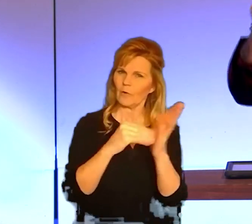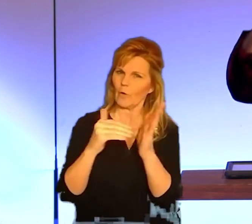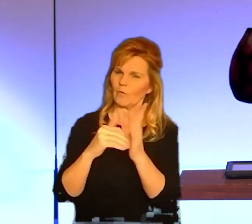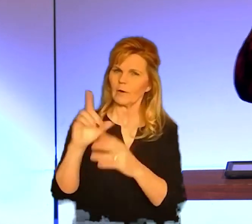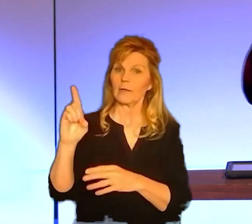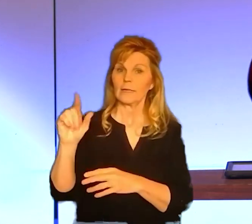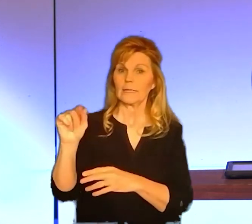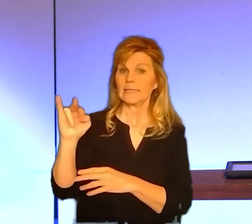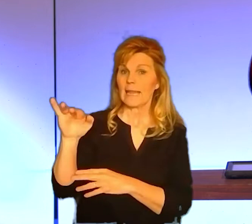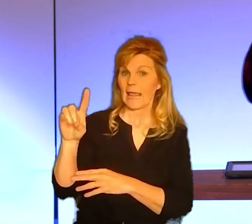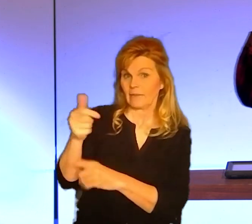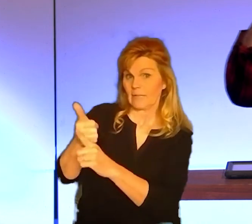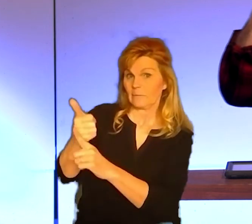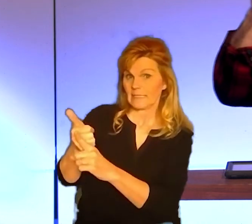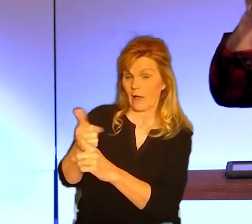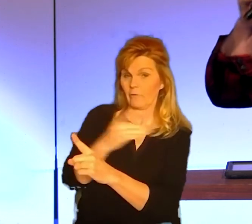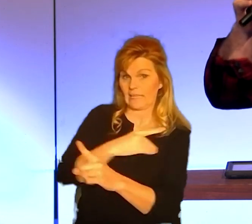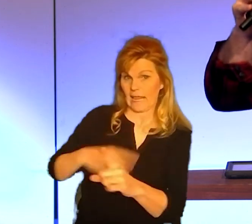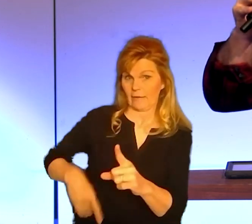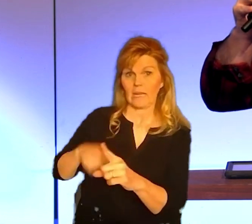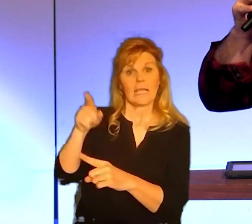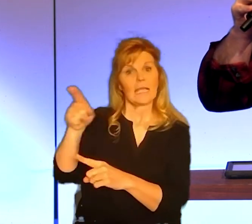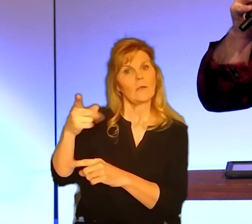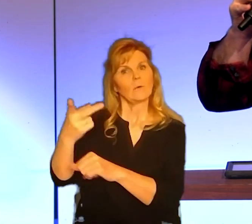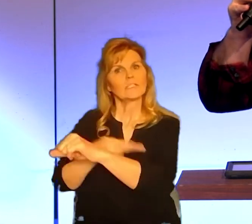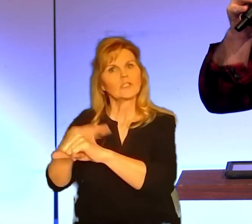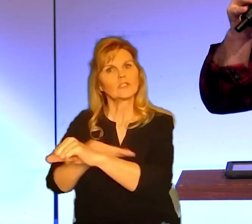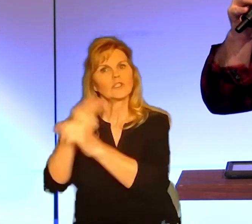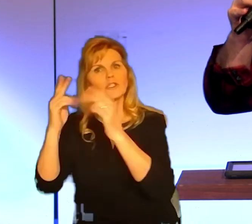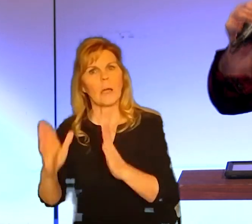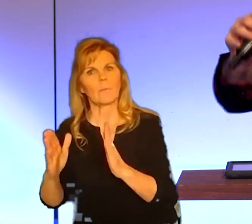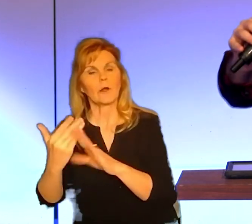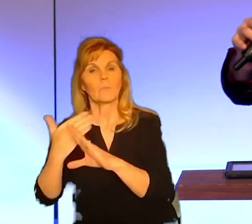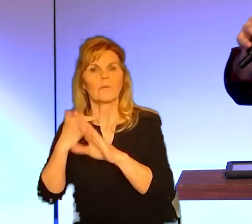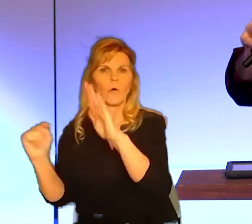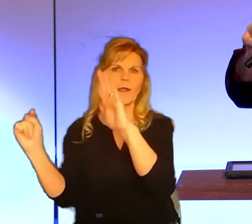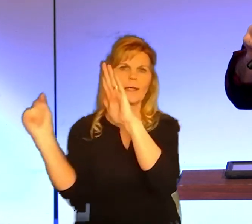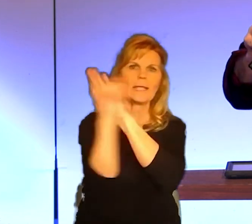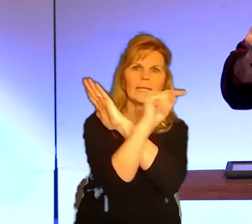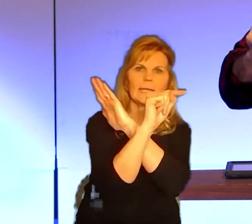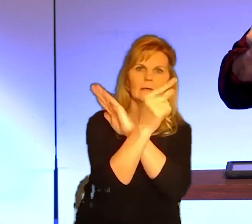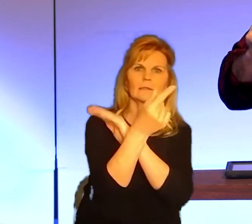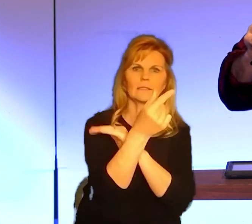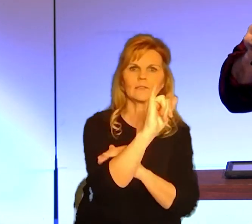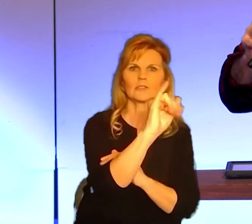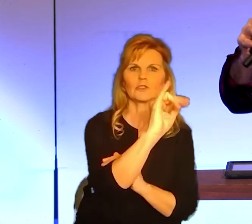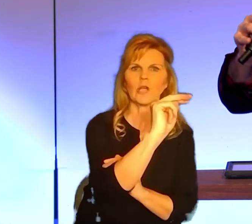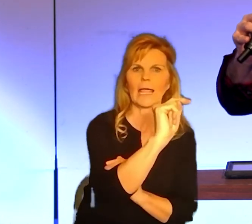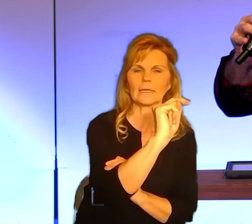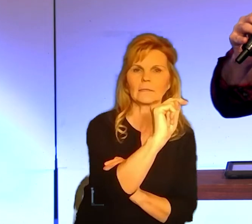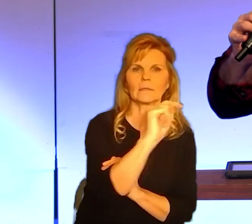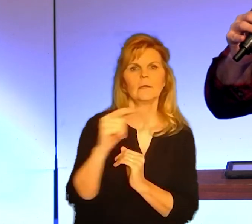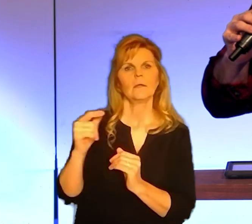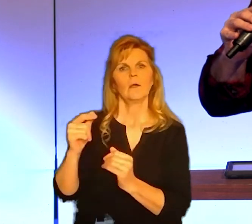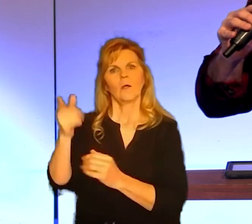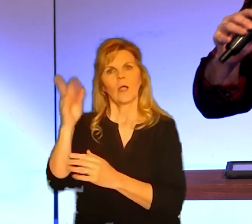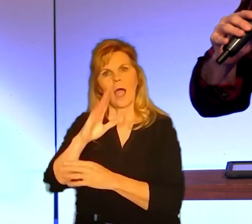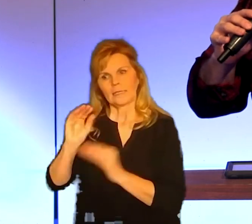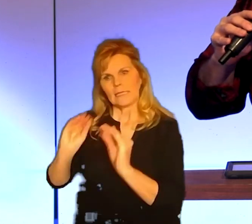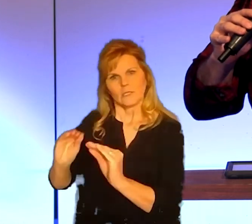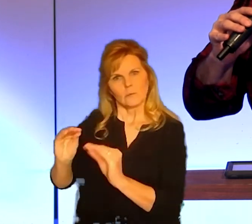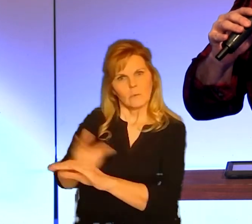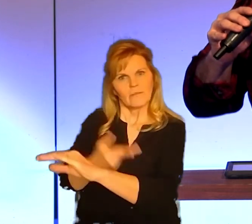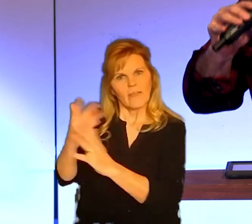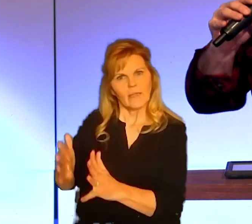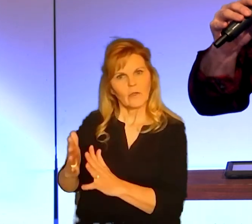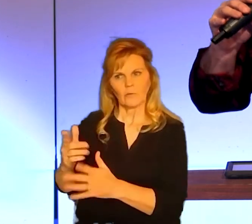David was a shepherd before he killed a giant. He was faithful with what God had given him before he became a